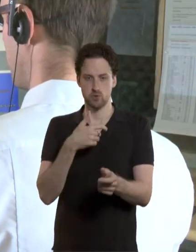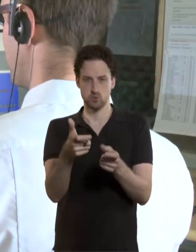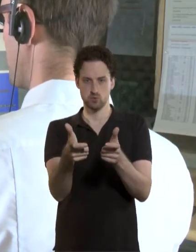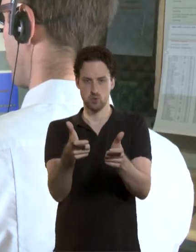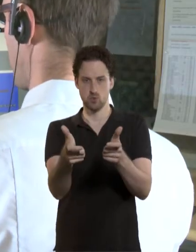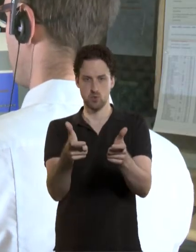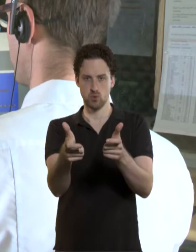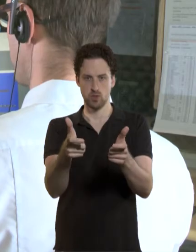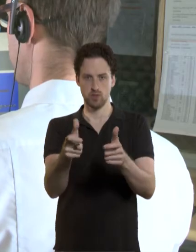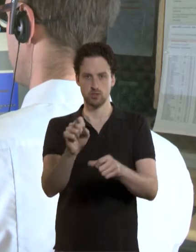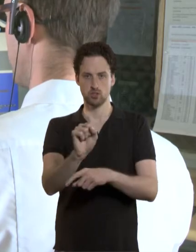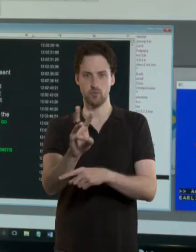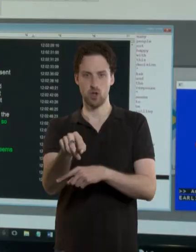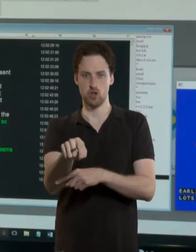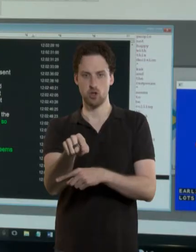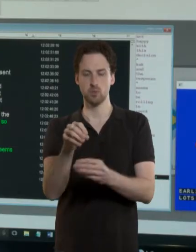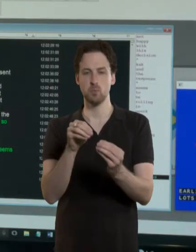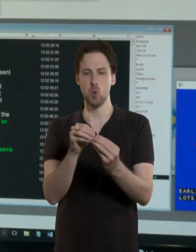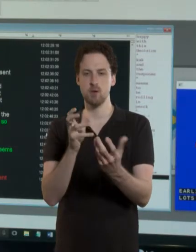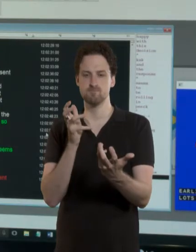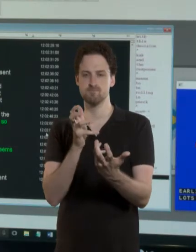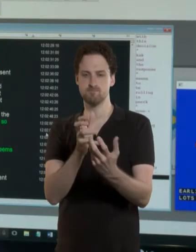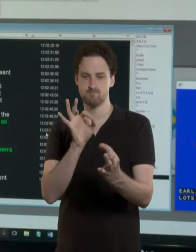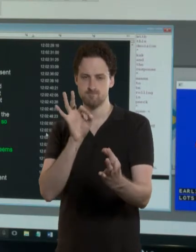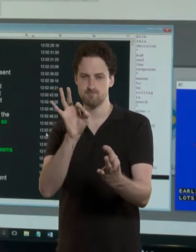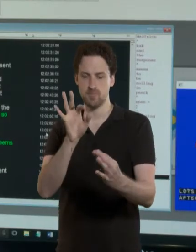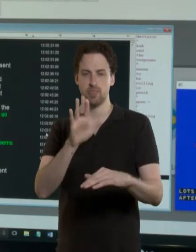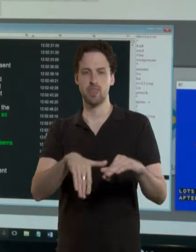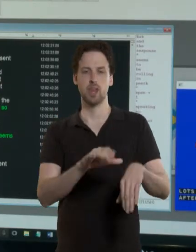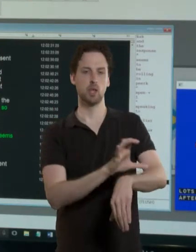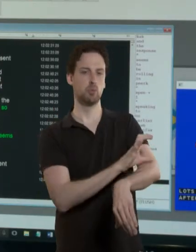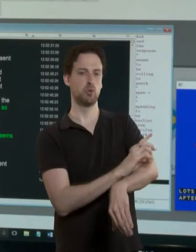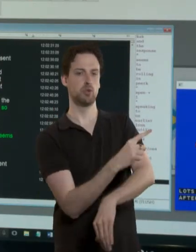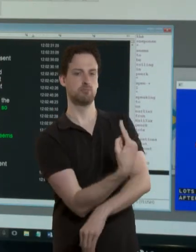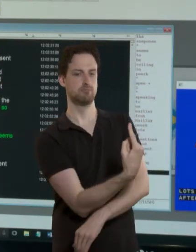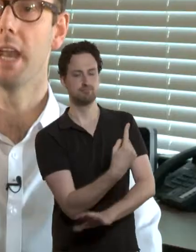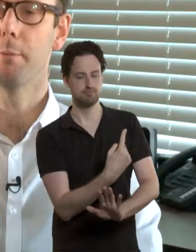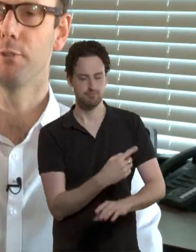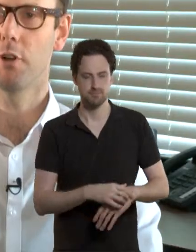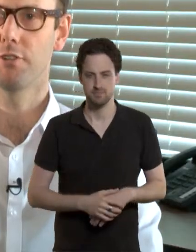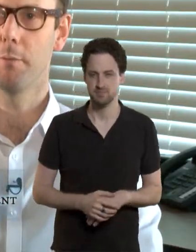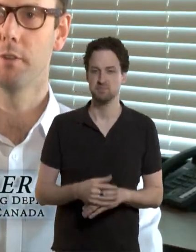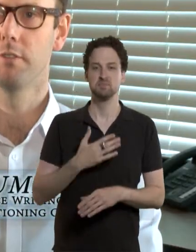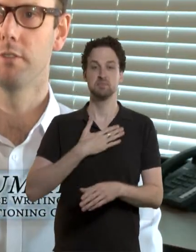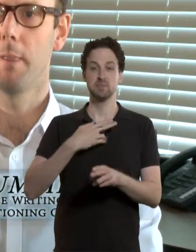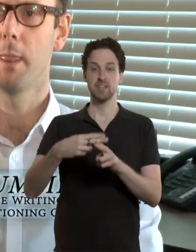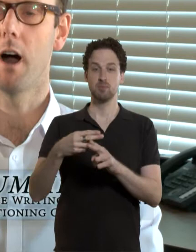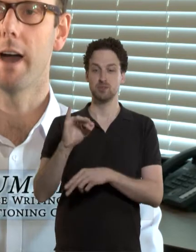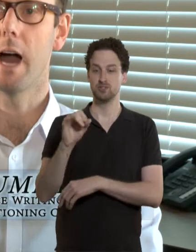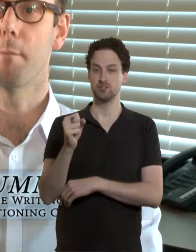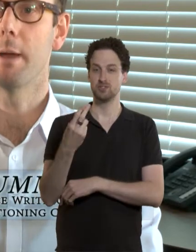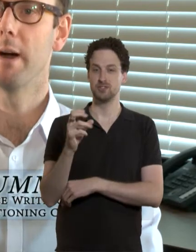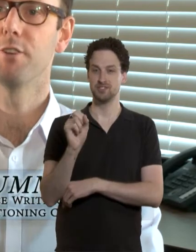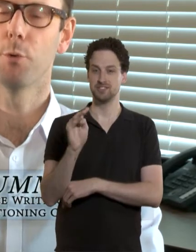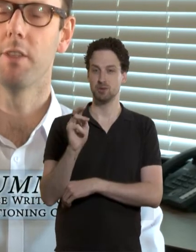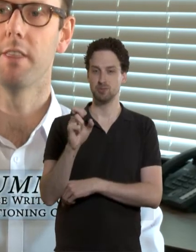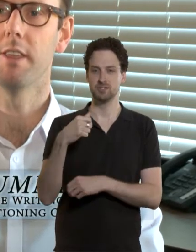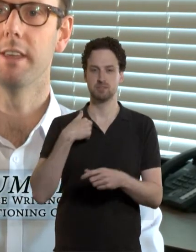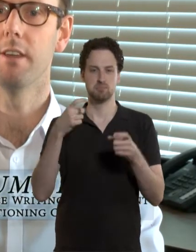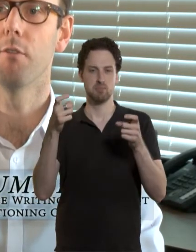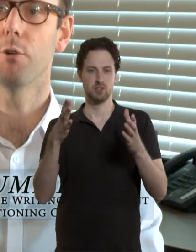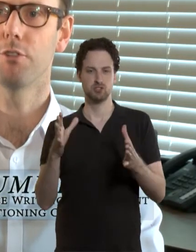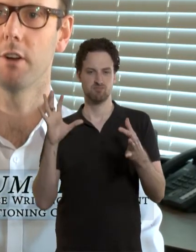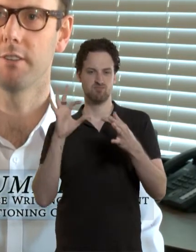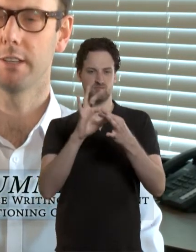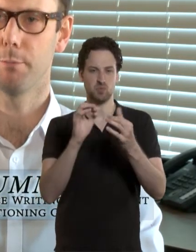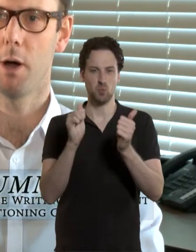and researches the program, it is much more accurate than the computer alone. My name is Josh Summers. I am a manager within